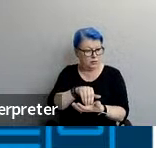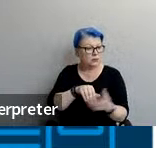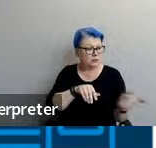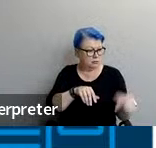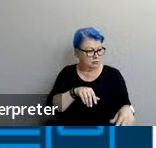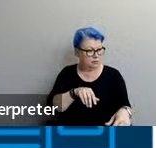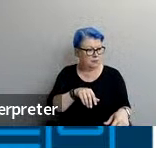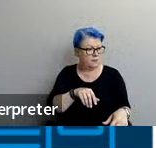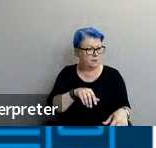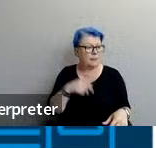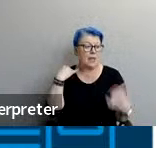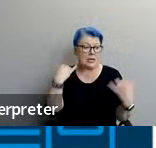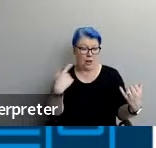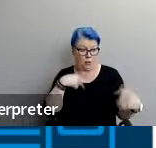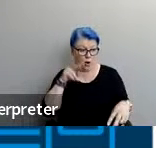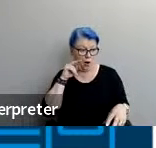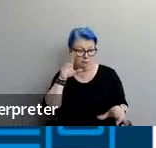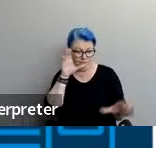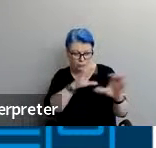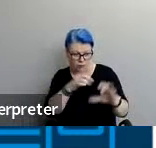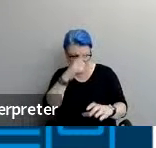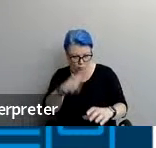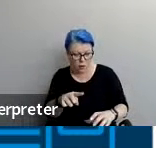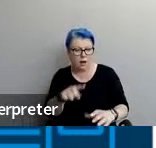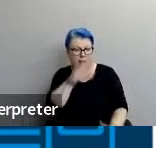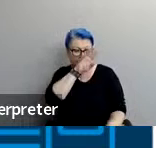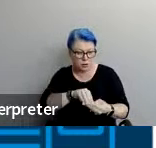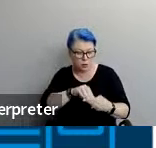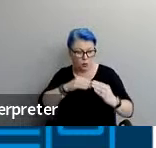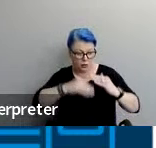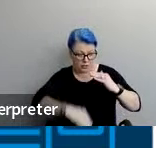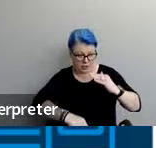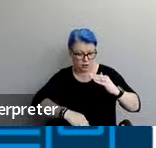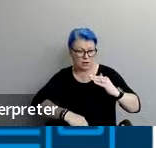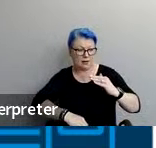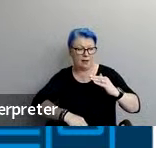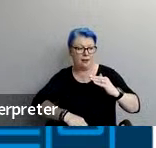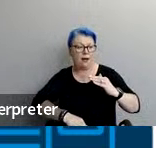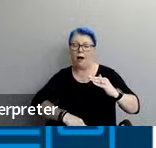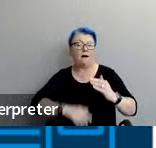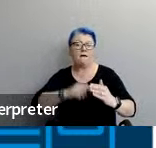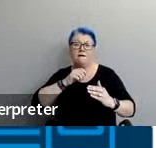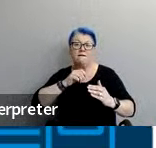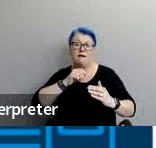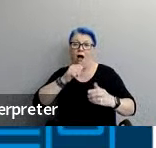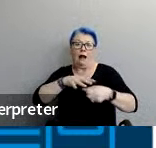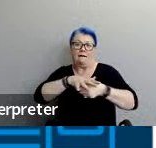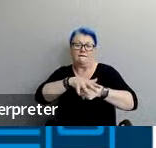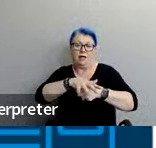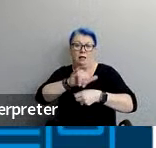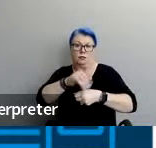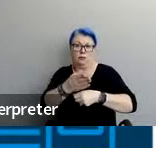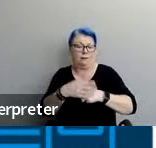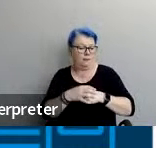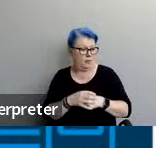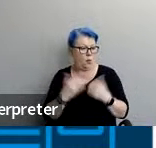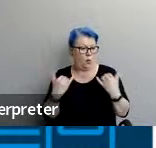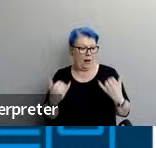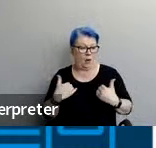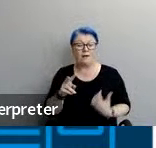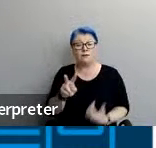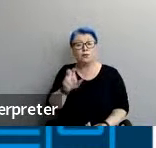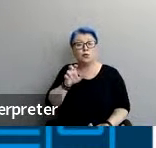What we're looking for in the total reduction of unfilled vacancies is, at this point, 200